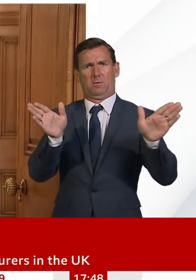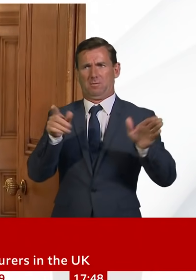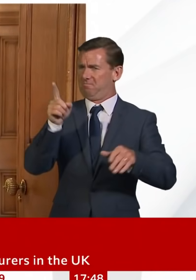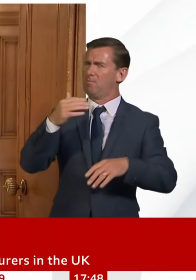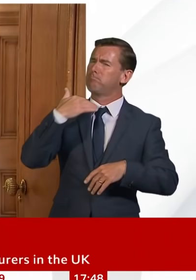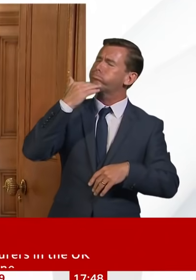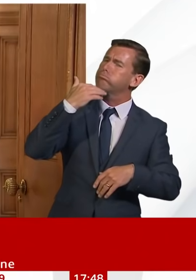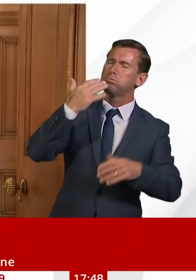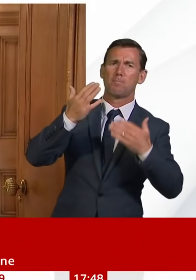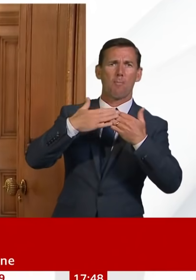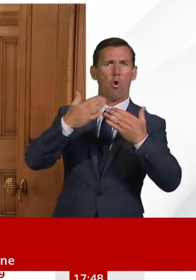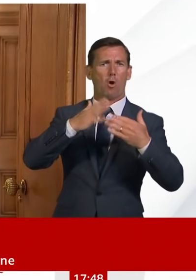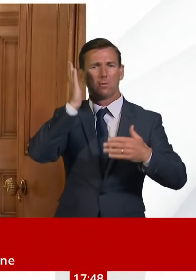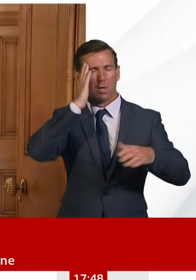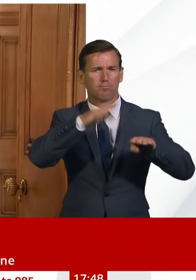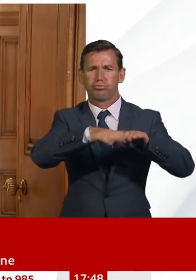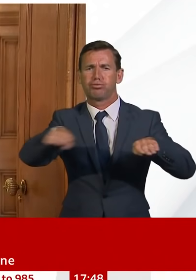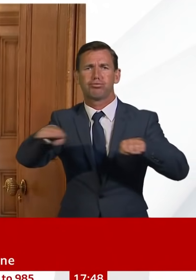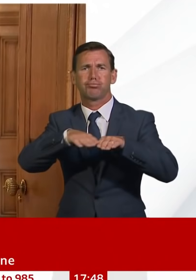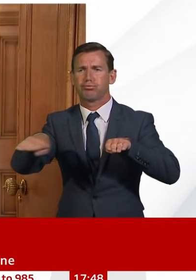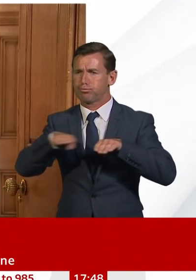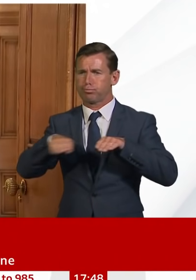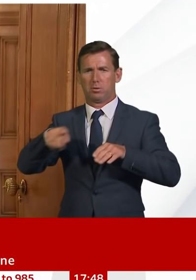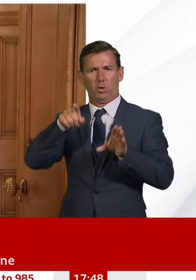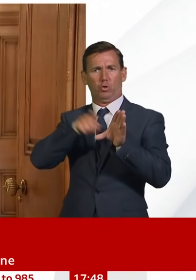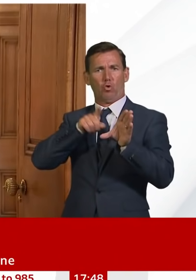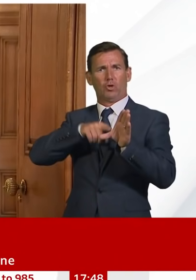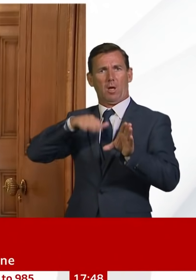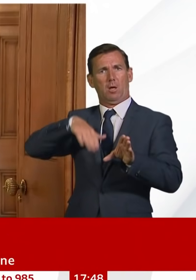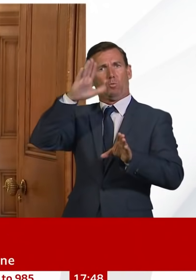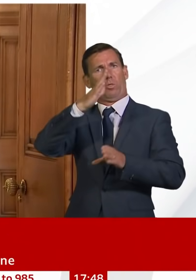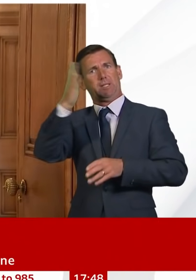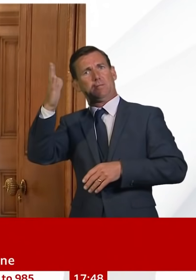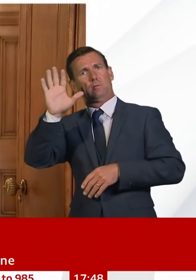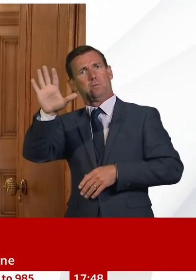for people of Yorkshire and the North East.